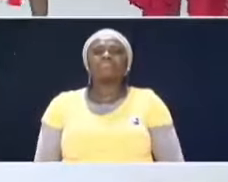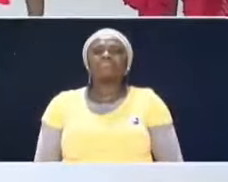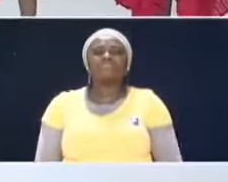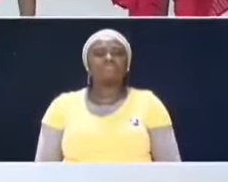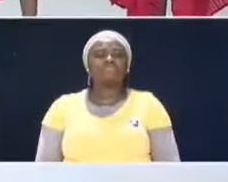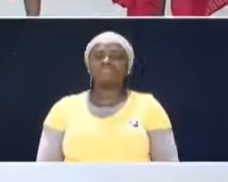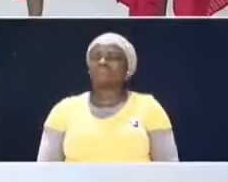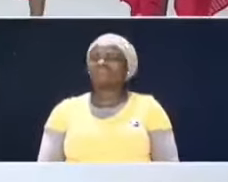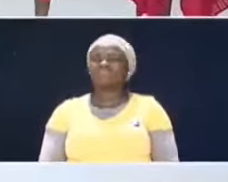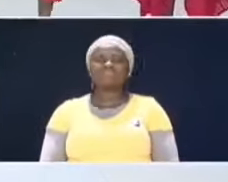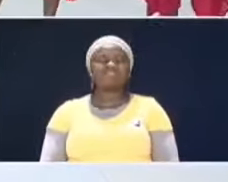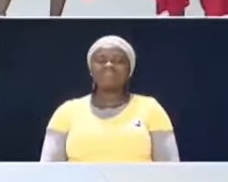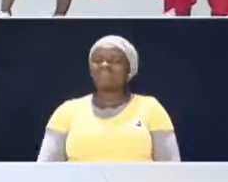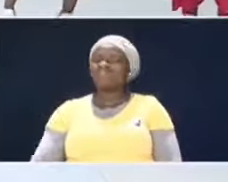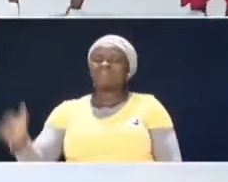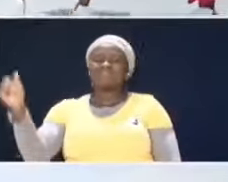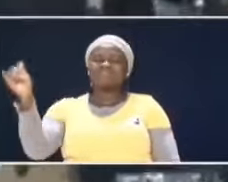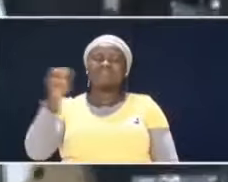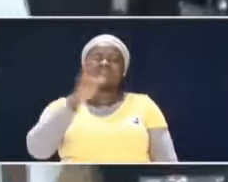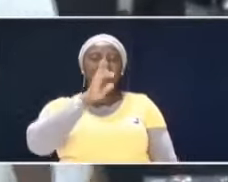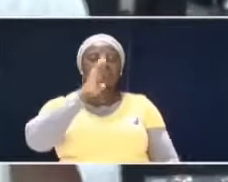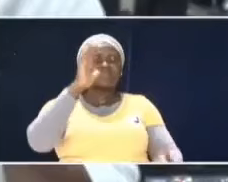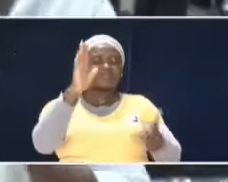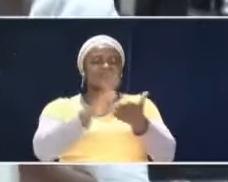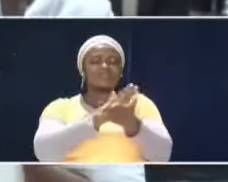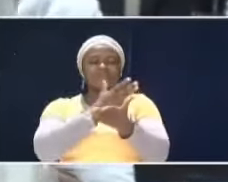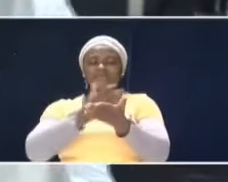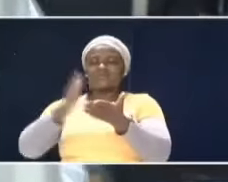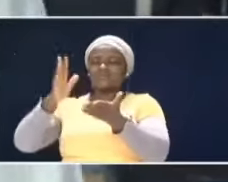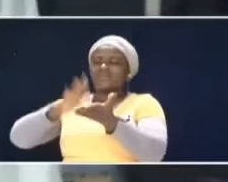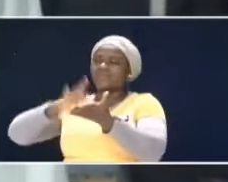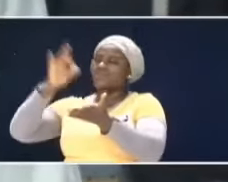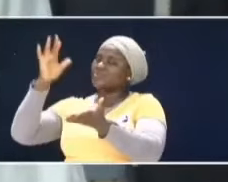Lord. Praise the Lord. Praise the Lord. Alleluia.